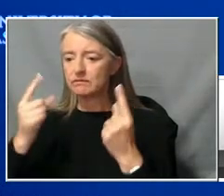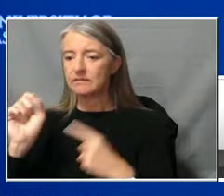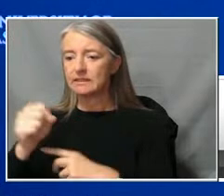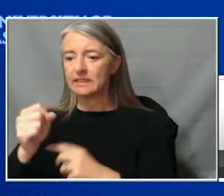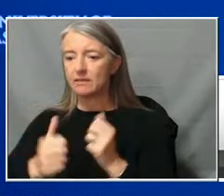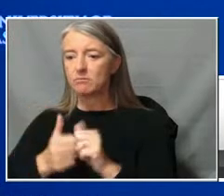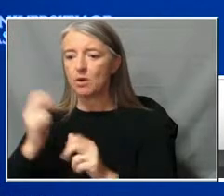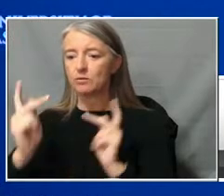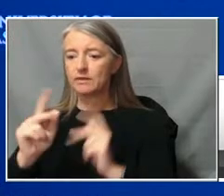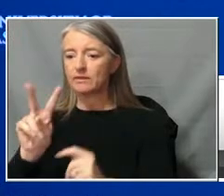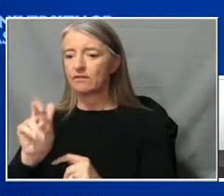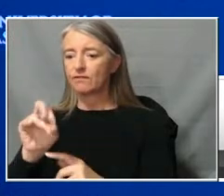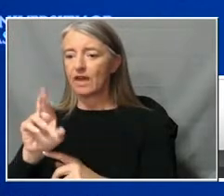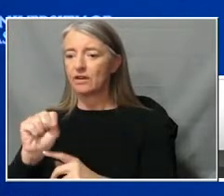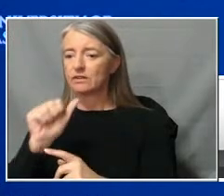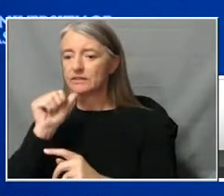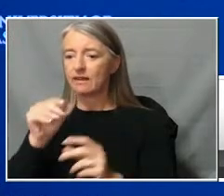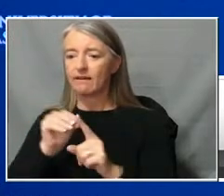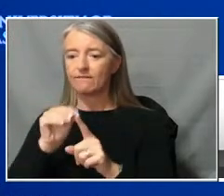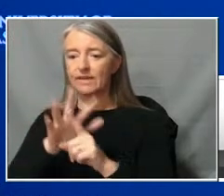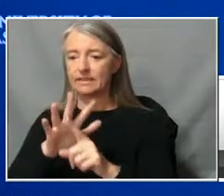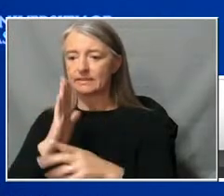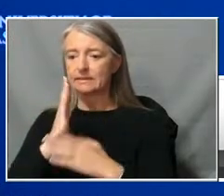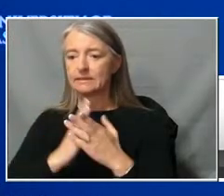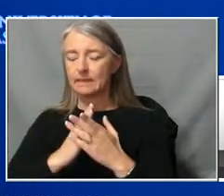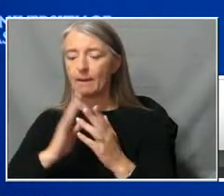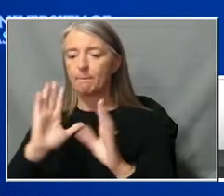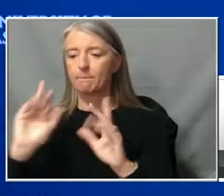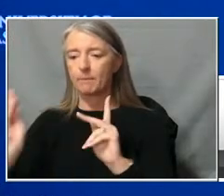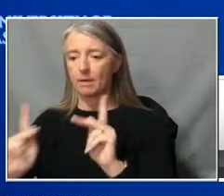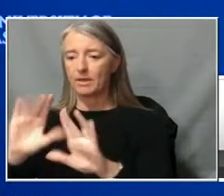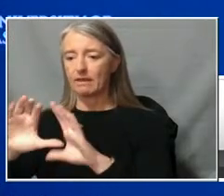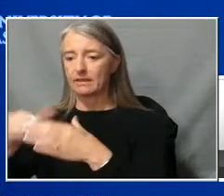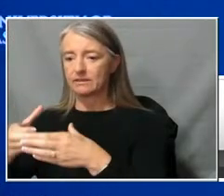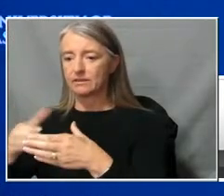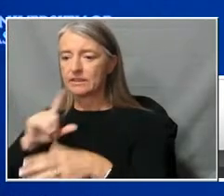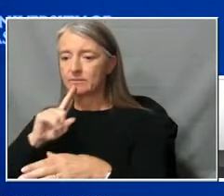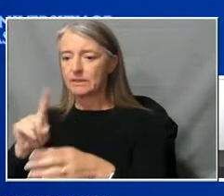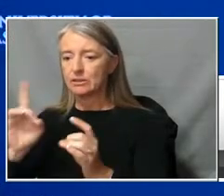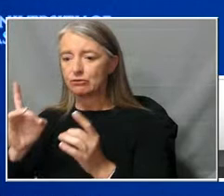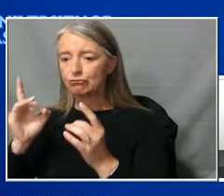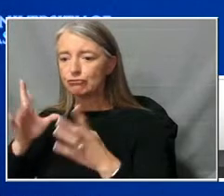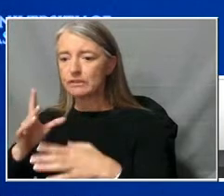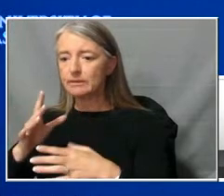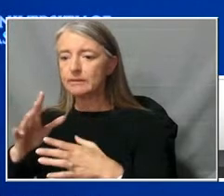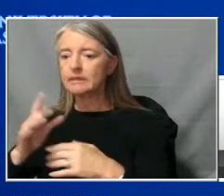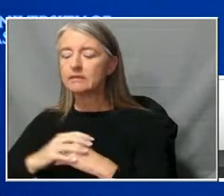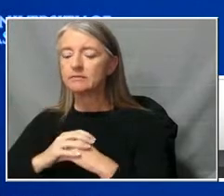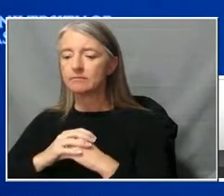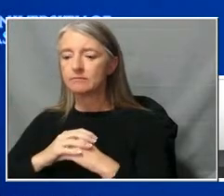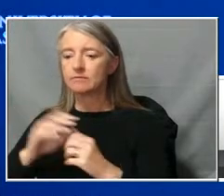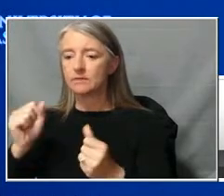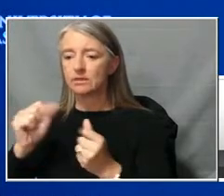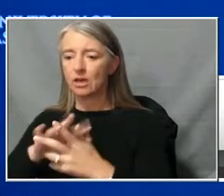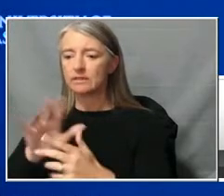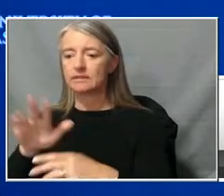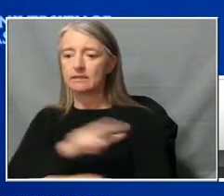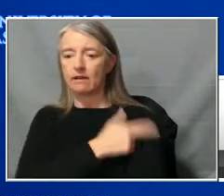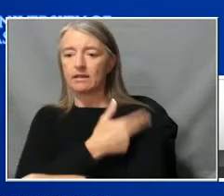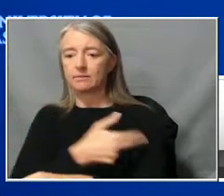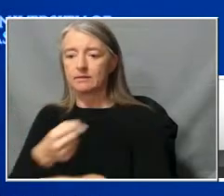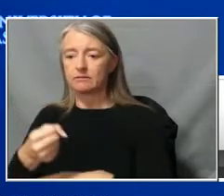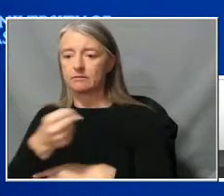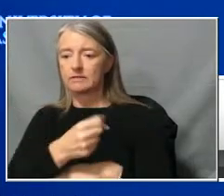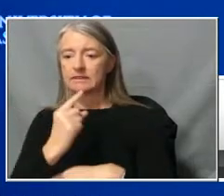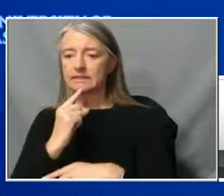people the virus doesn't affect, but there are those subpopulations where it can be extremely devastating, causing hospitalization and